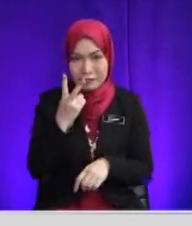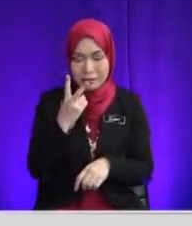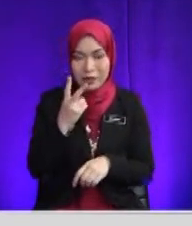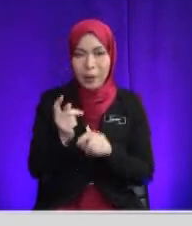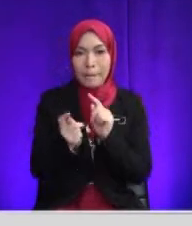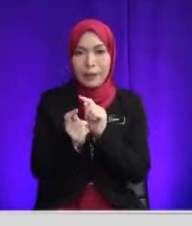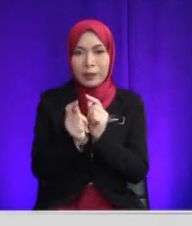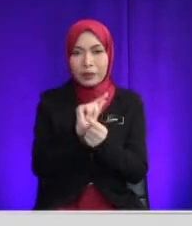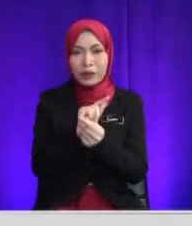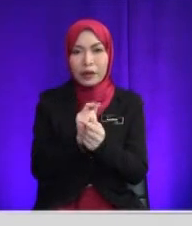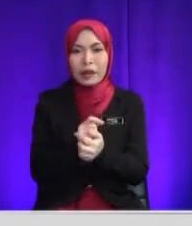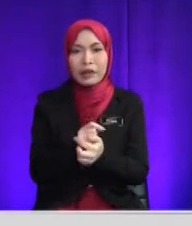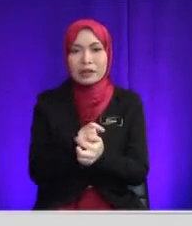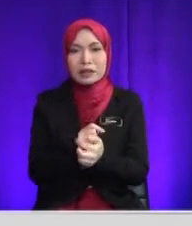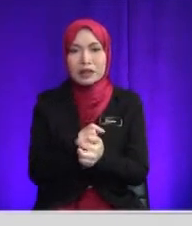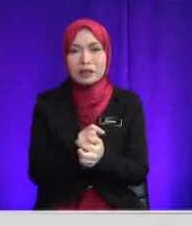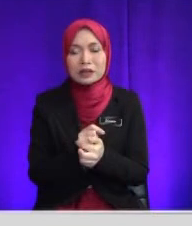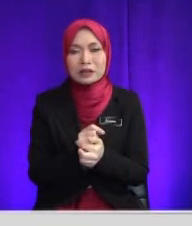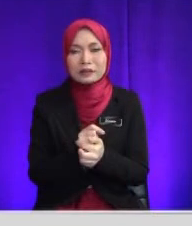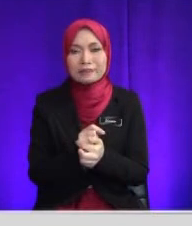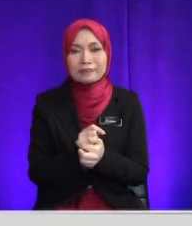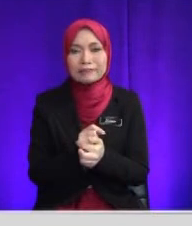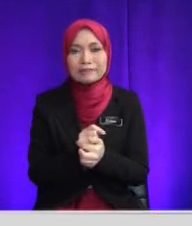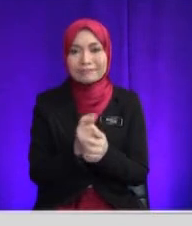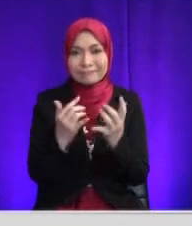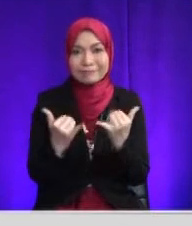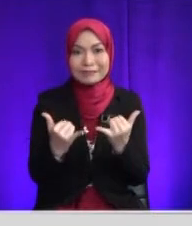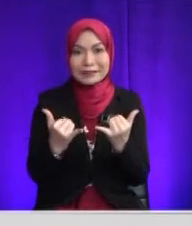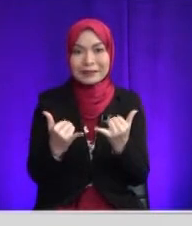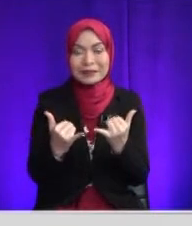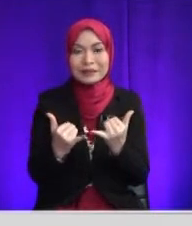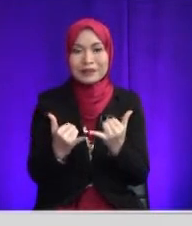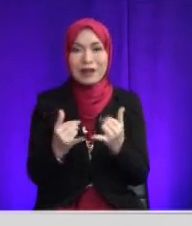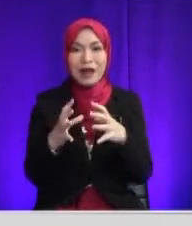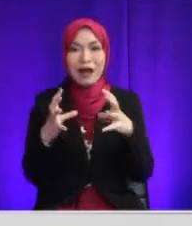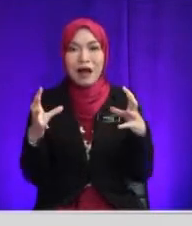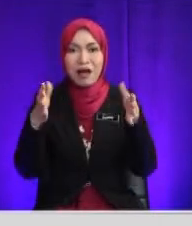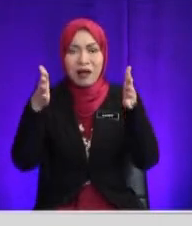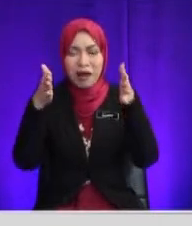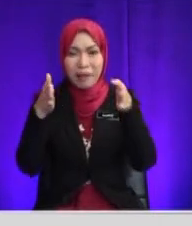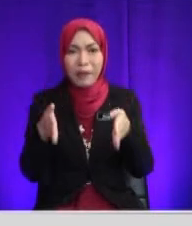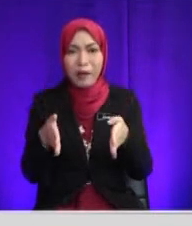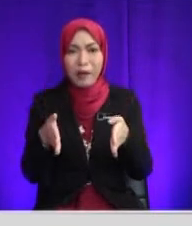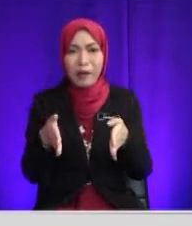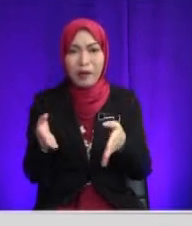in the job, and nowadays there are definitely more people carrying guns and knives than in the past.